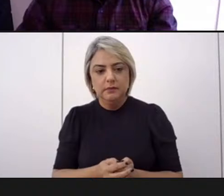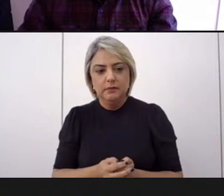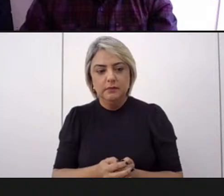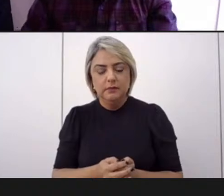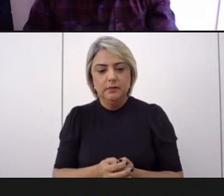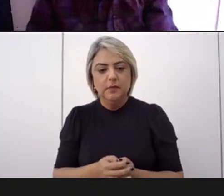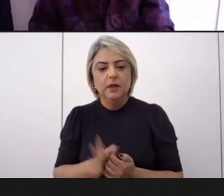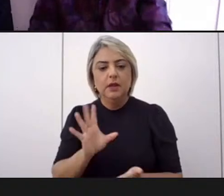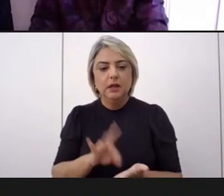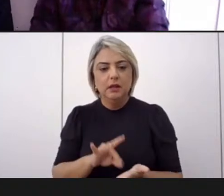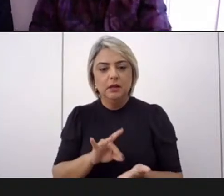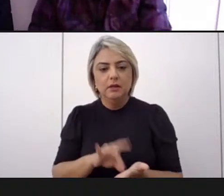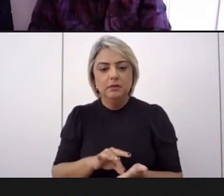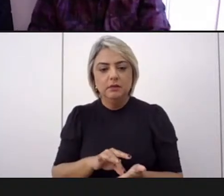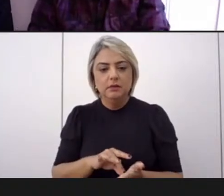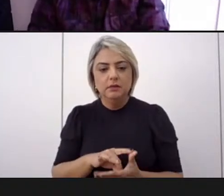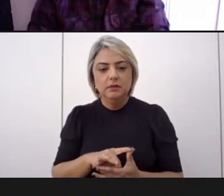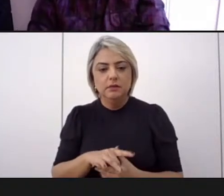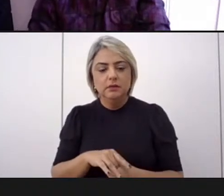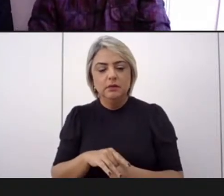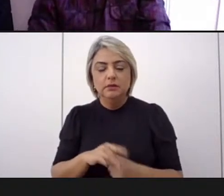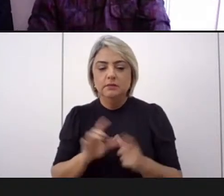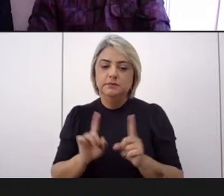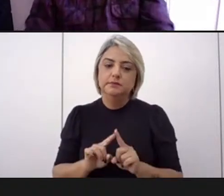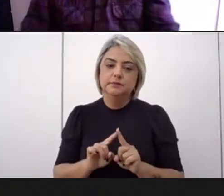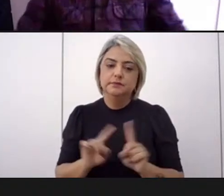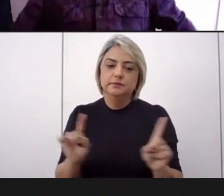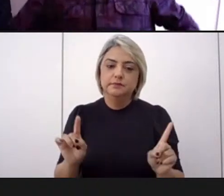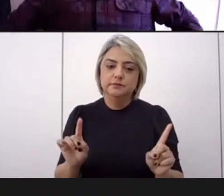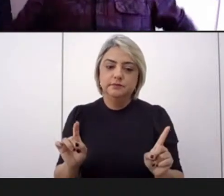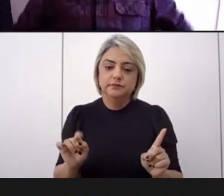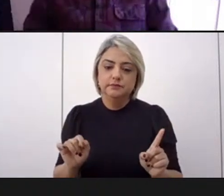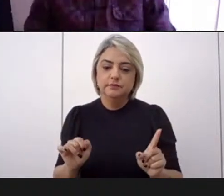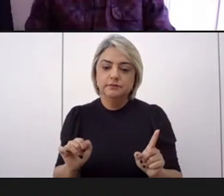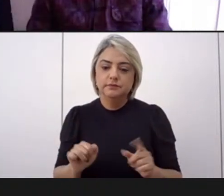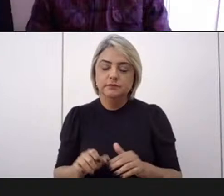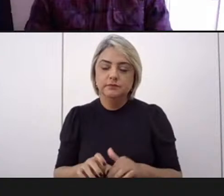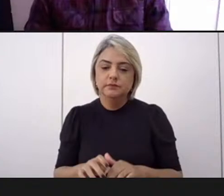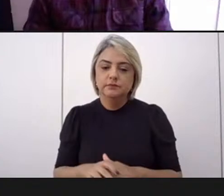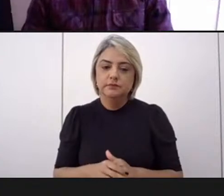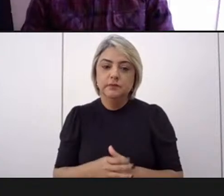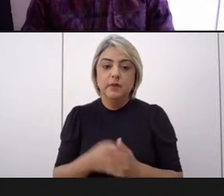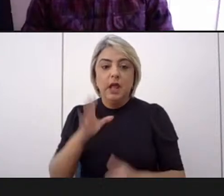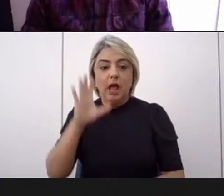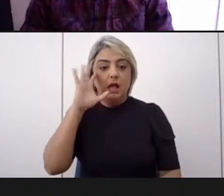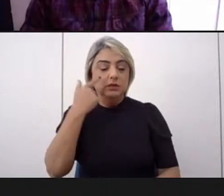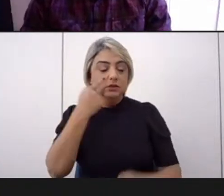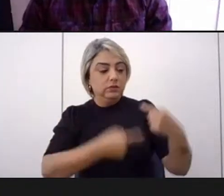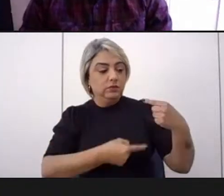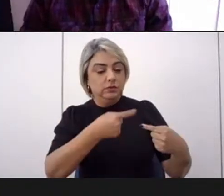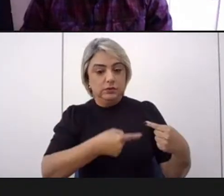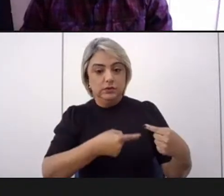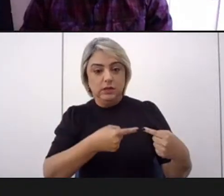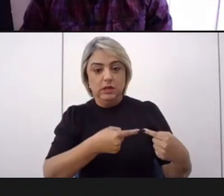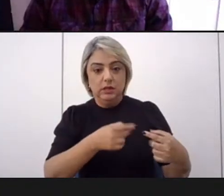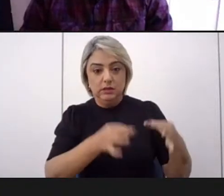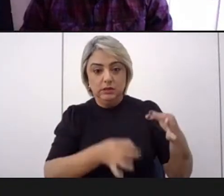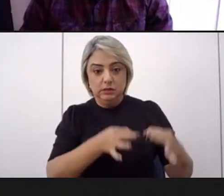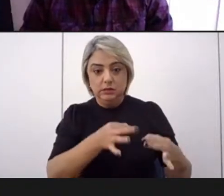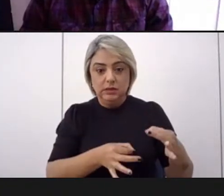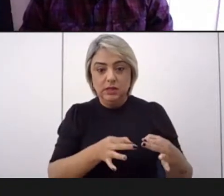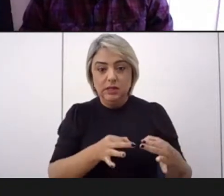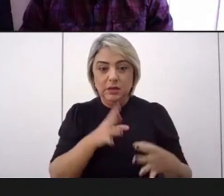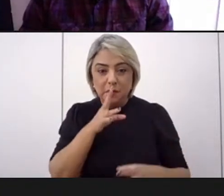they are not very legitimate, but judicial decisions are very strong by themselves